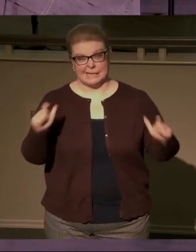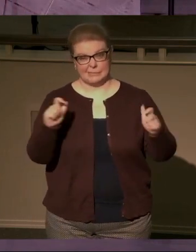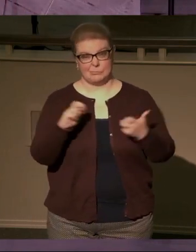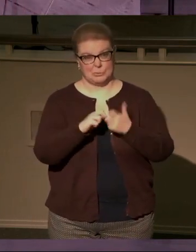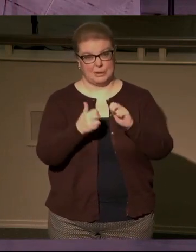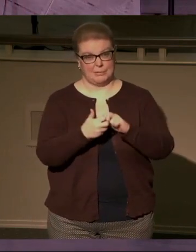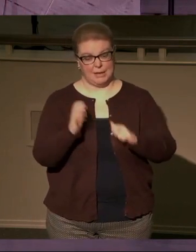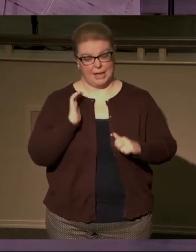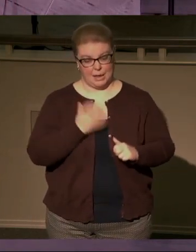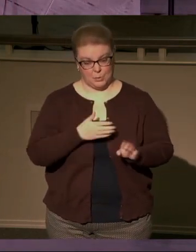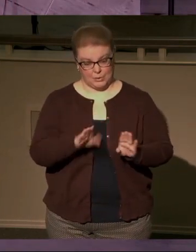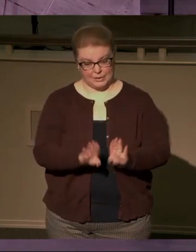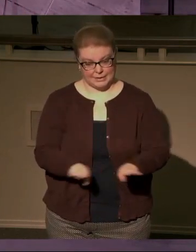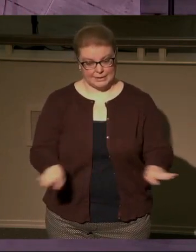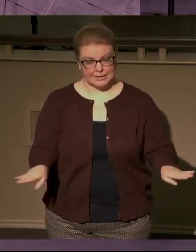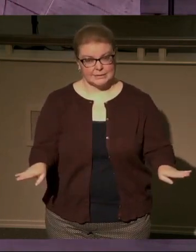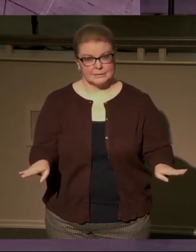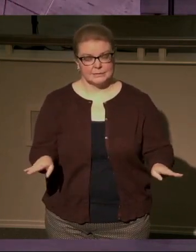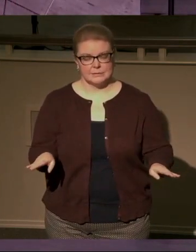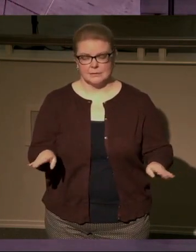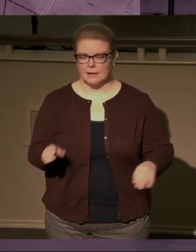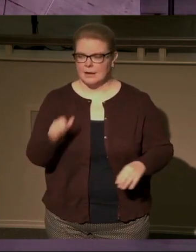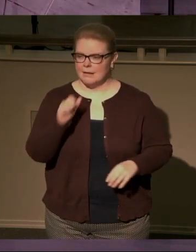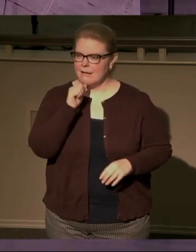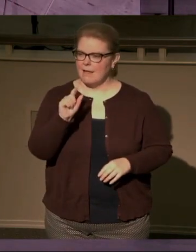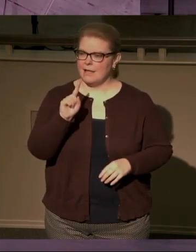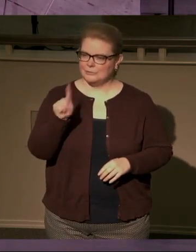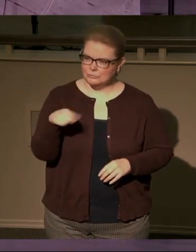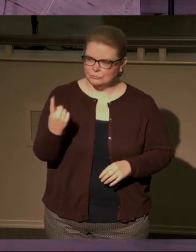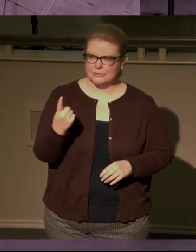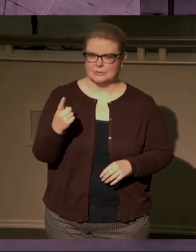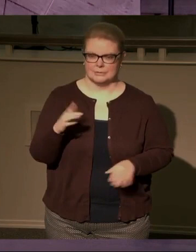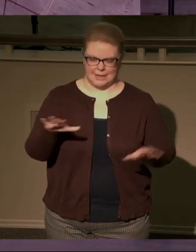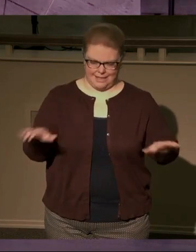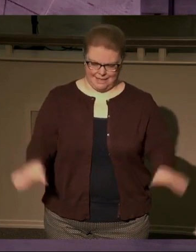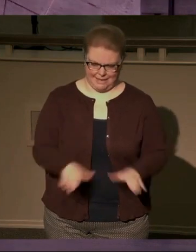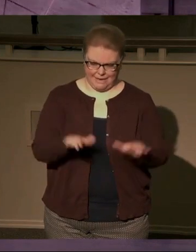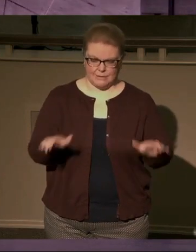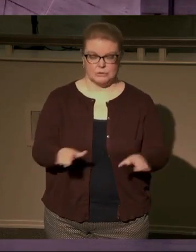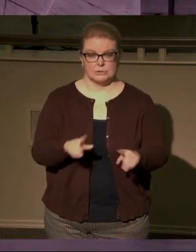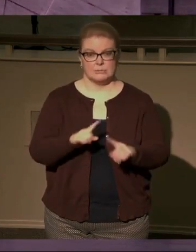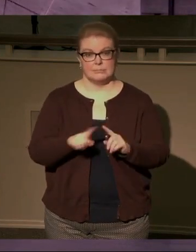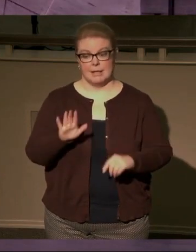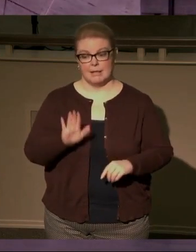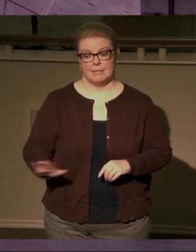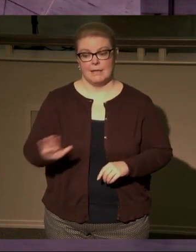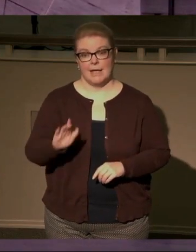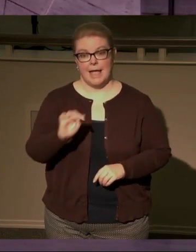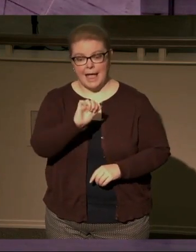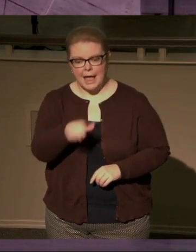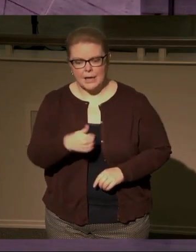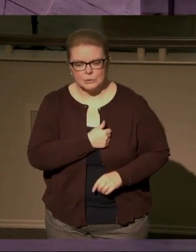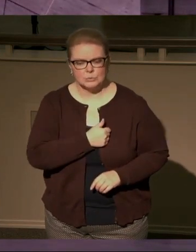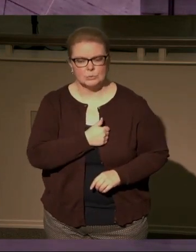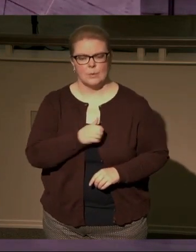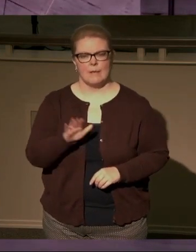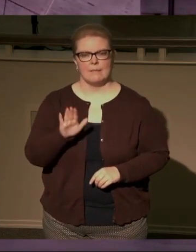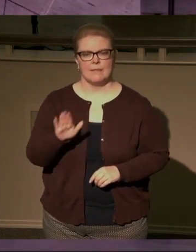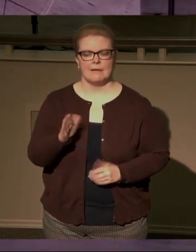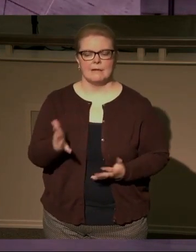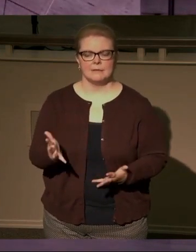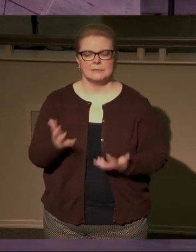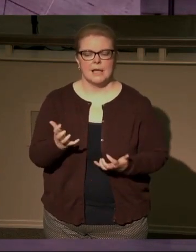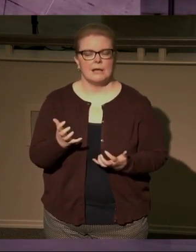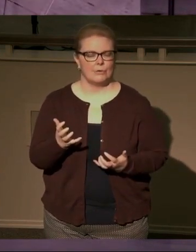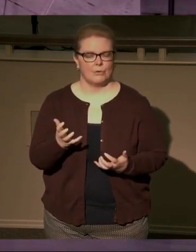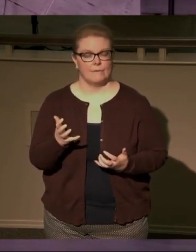kids are not just their actions, but also their attitudes and their appetites. And you know what the big